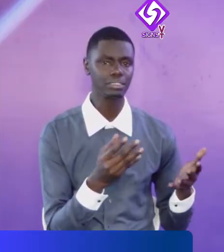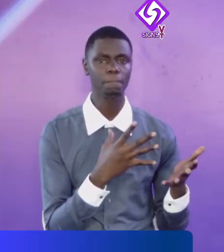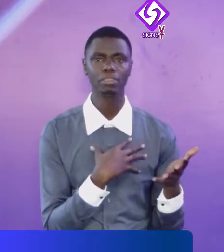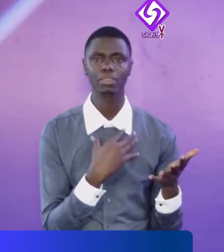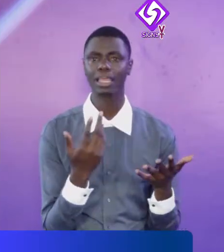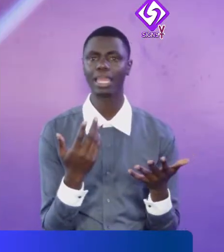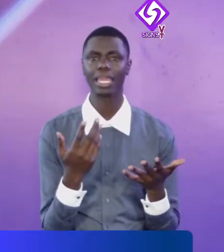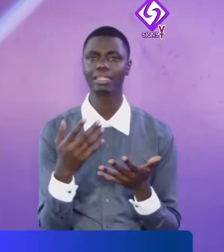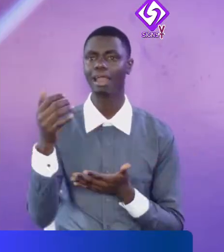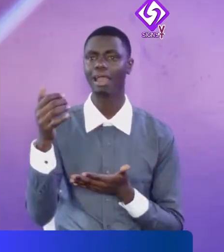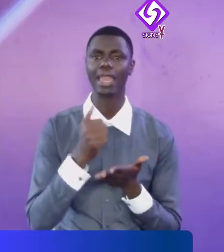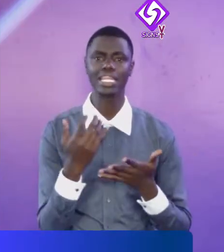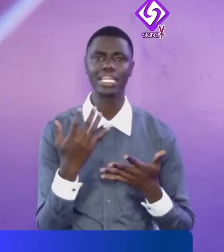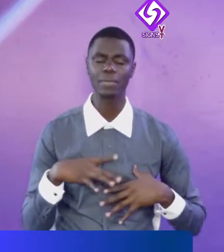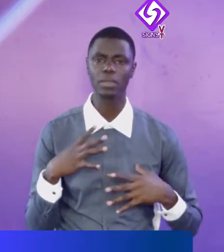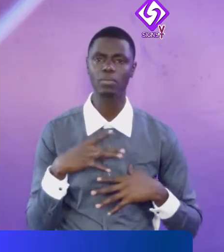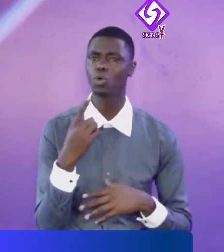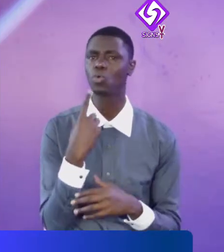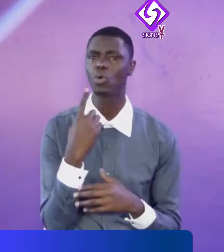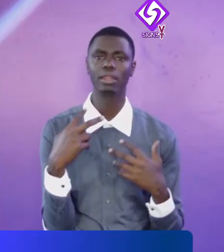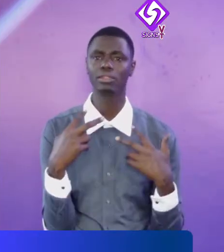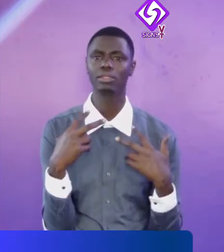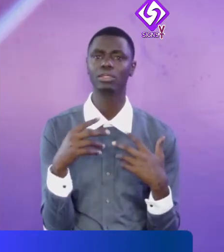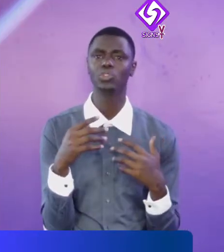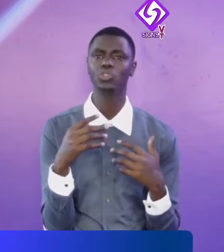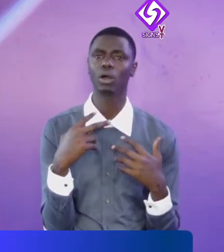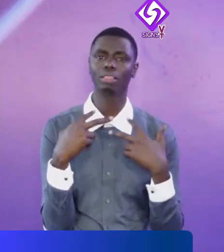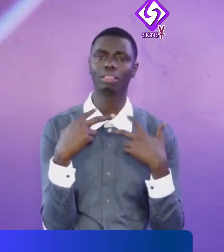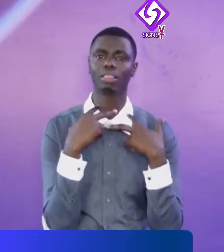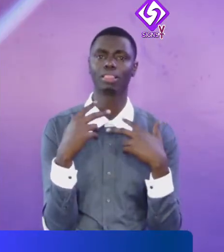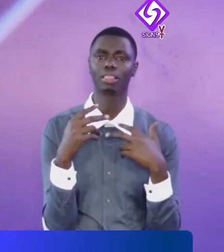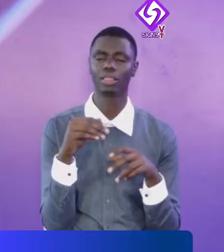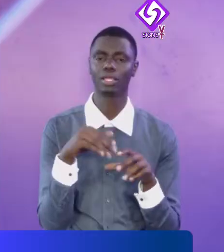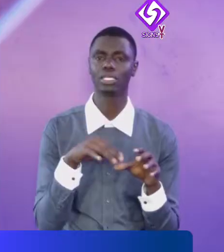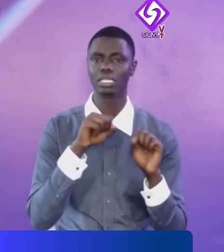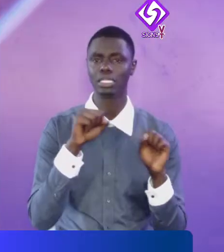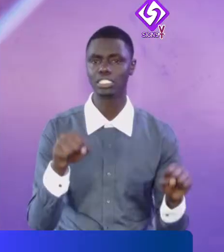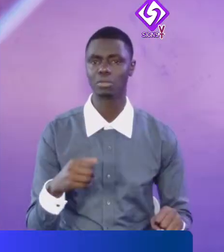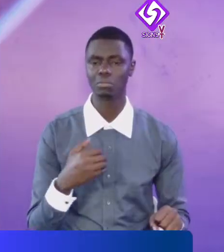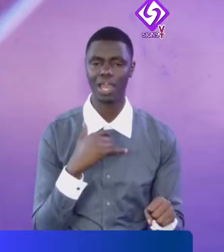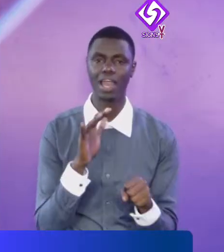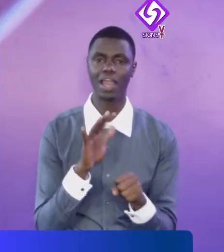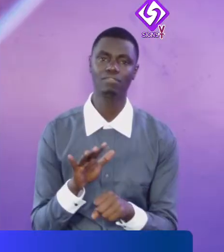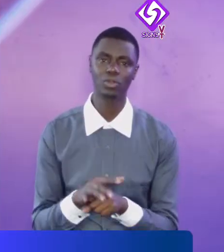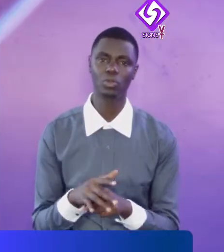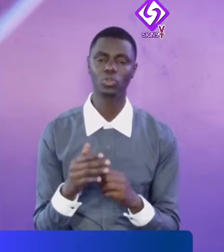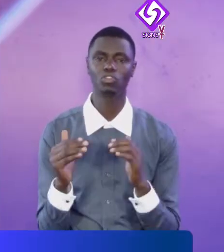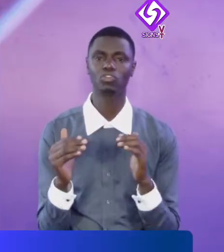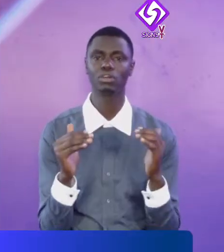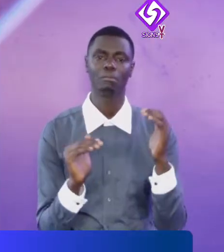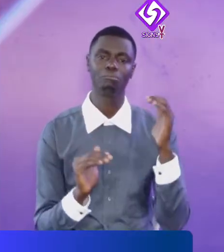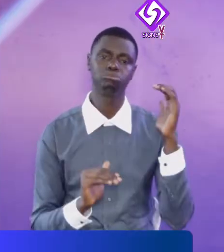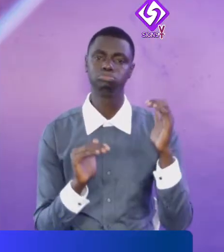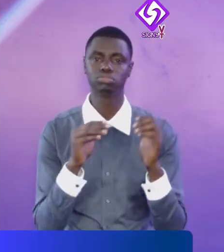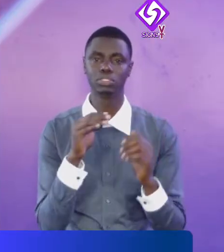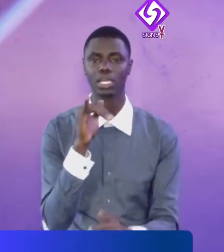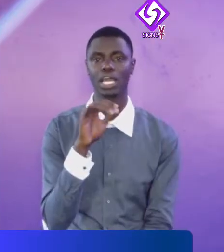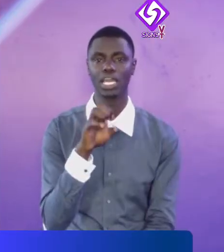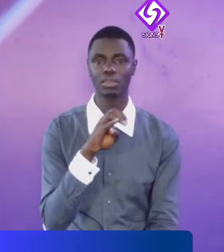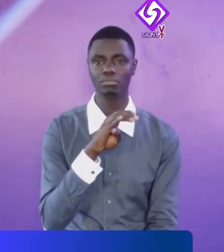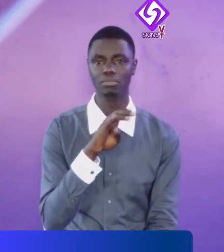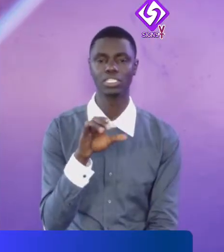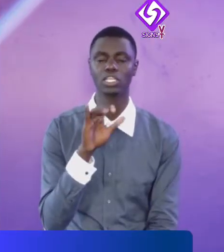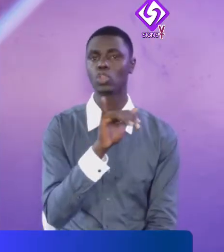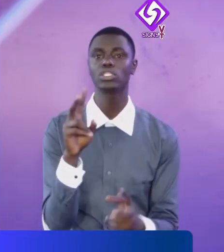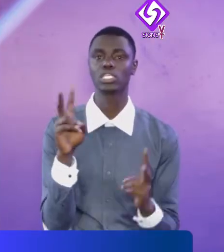hiring people who are your cronies in the system. You understand? I can tell you there's a lot of mispriority even in the IBC. In fact, those are the issues we want to